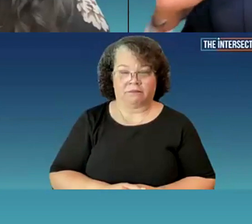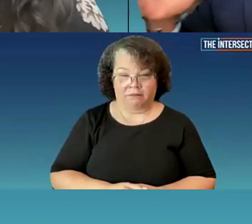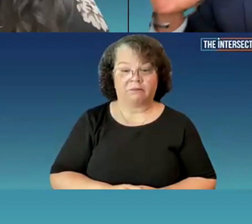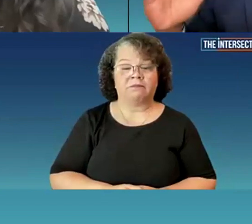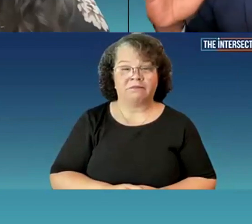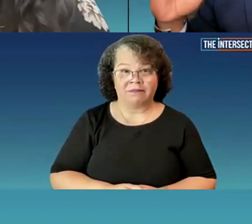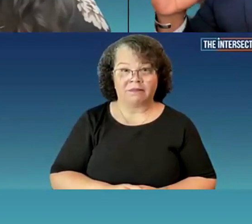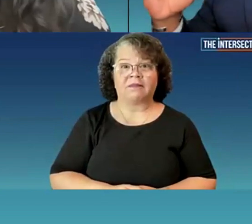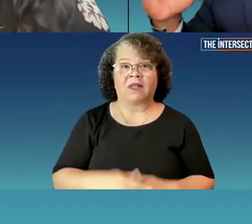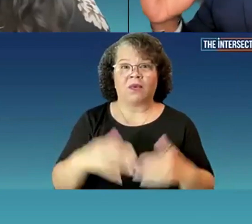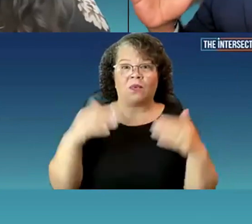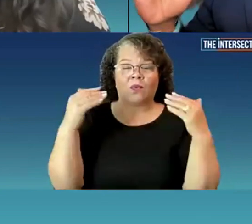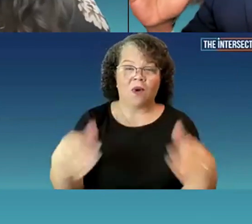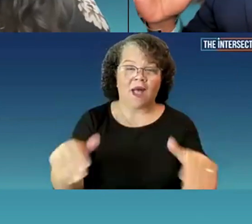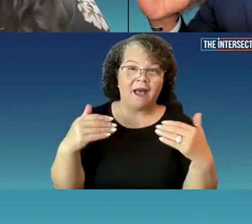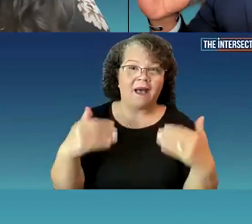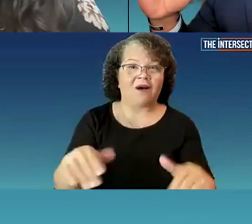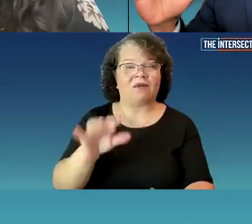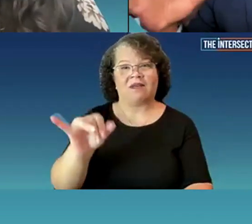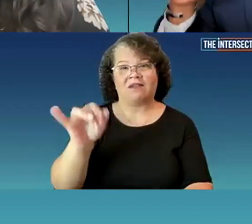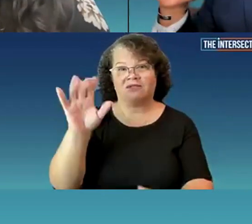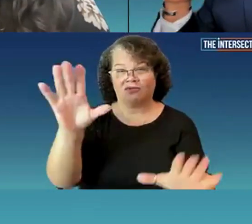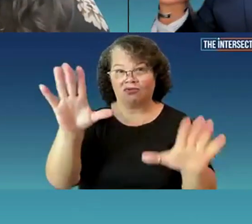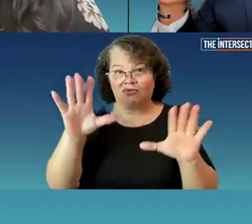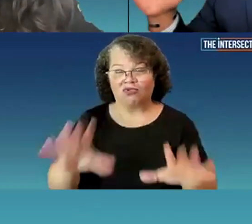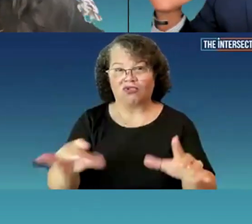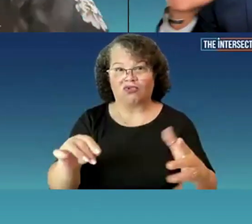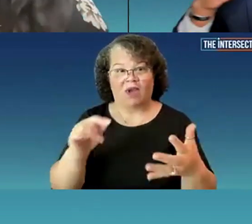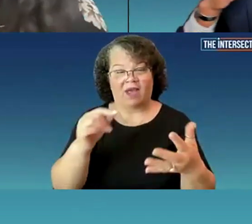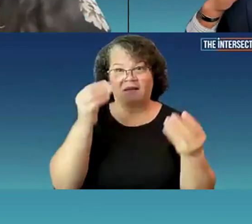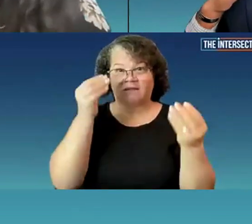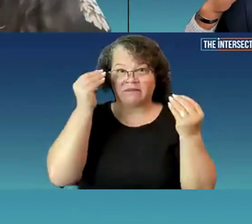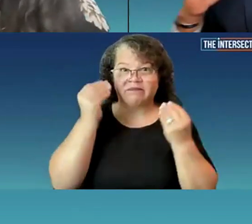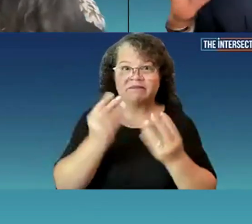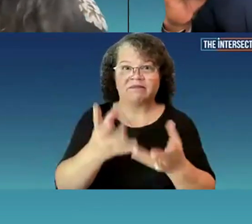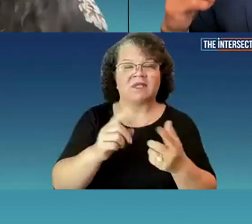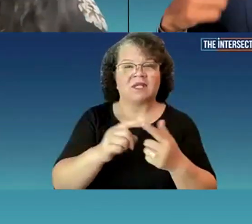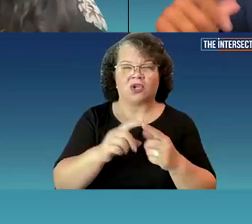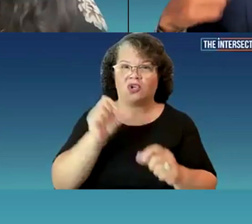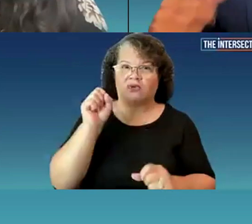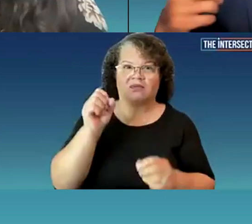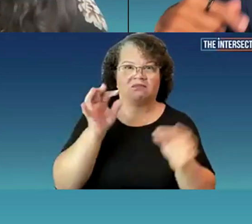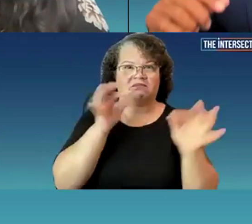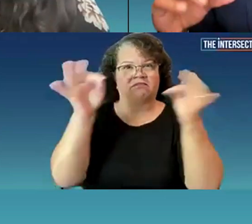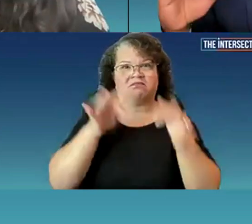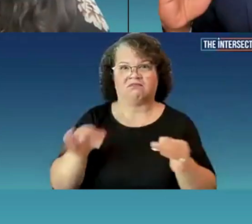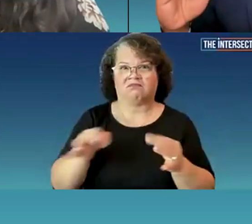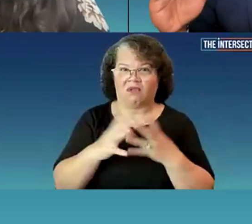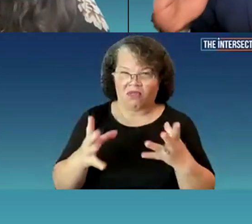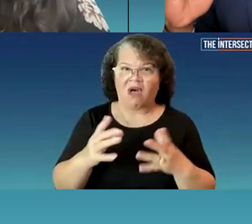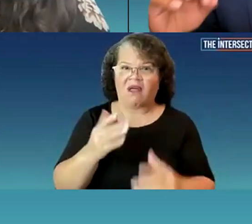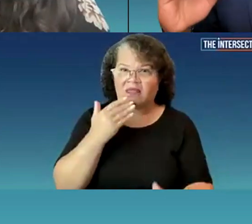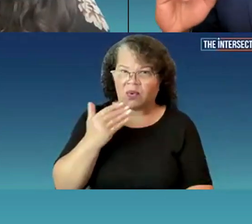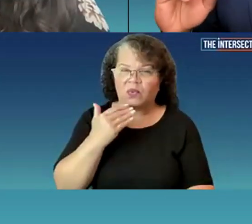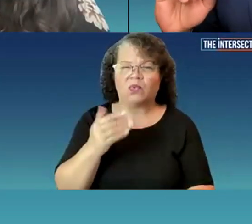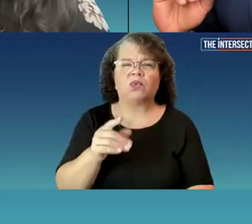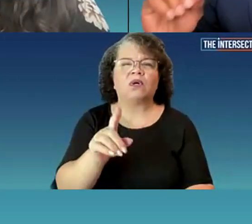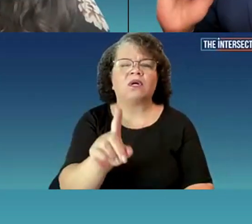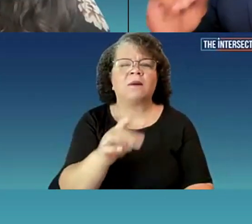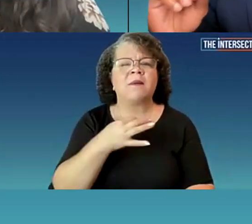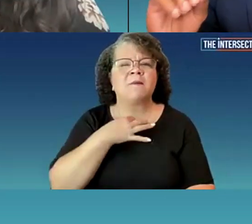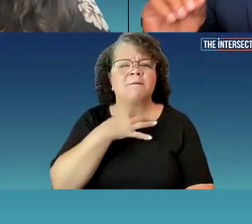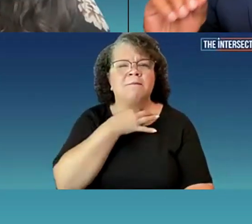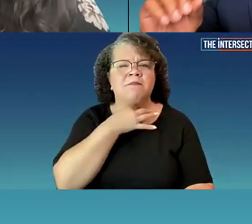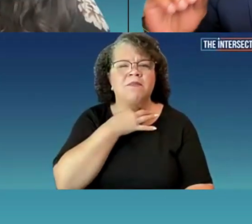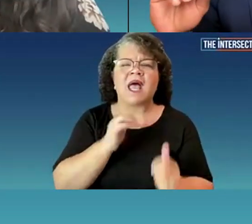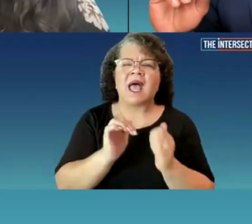that was a great framework, and you threw a lot of amazing stuff out there. But what I like for us to do is, let's see how we can